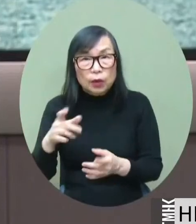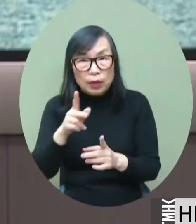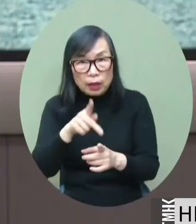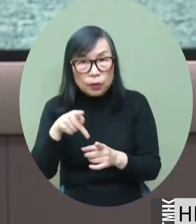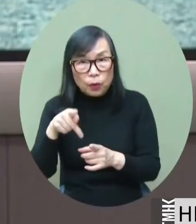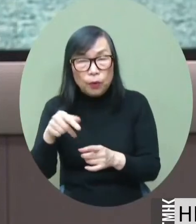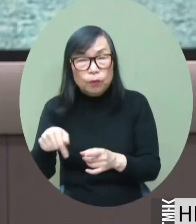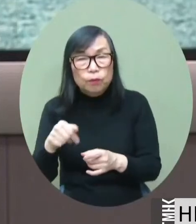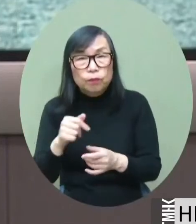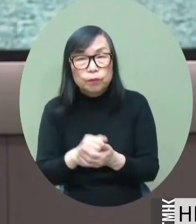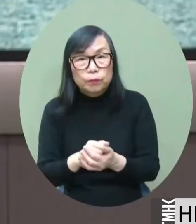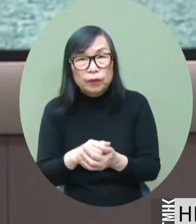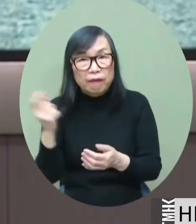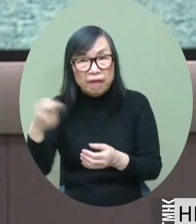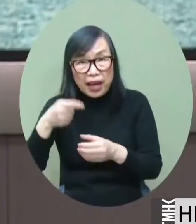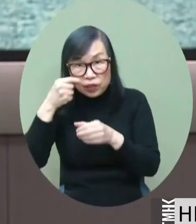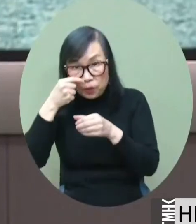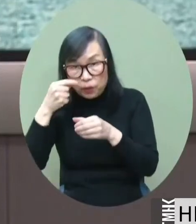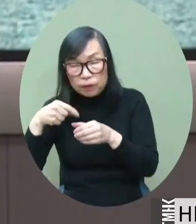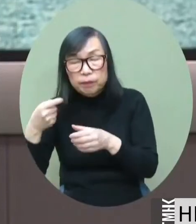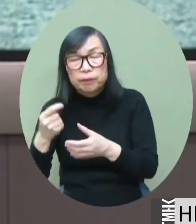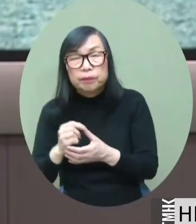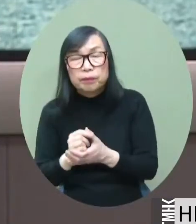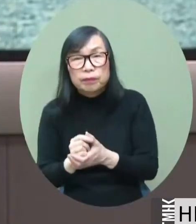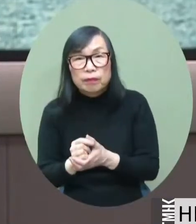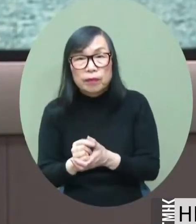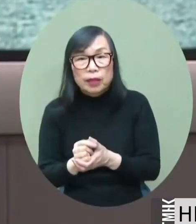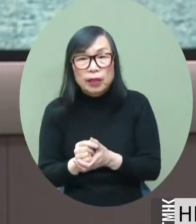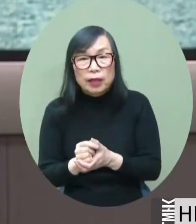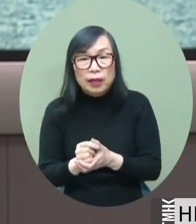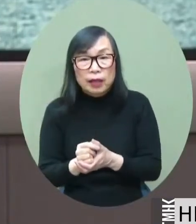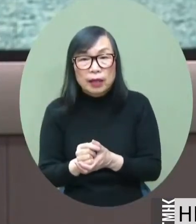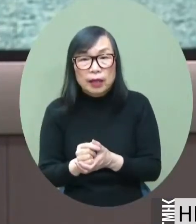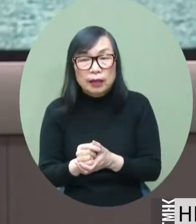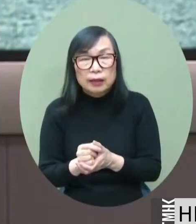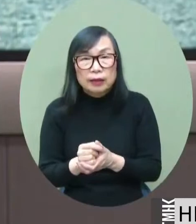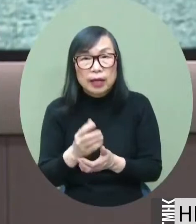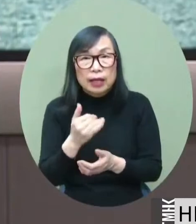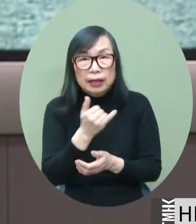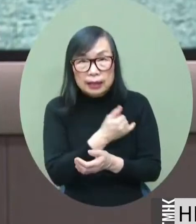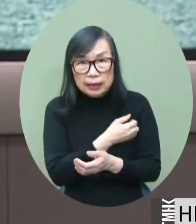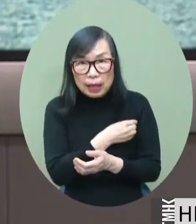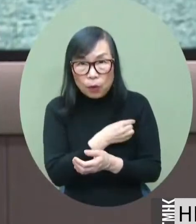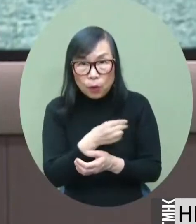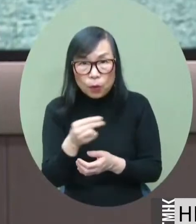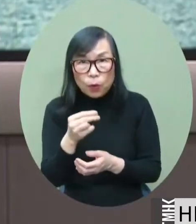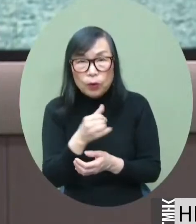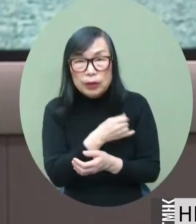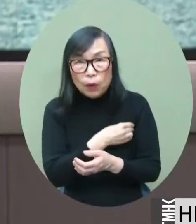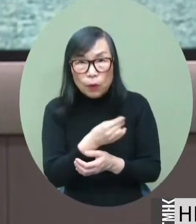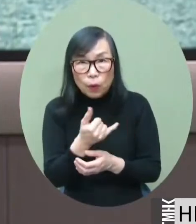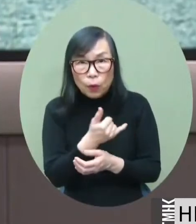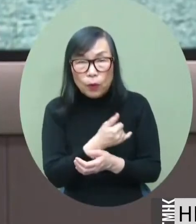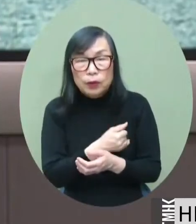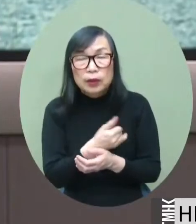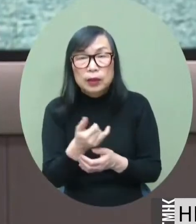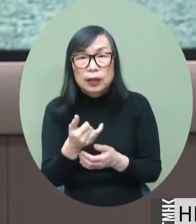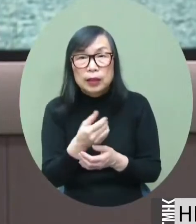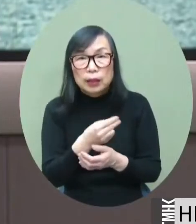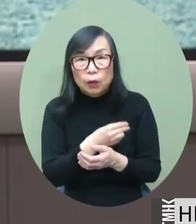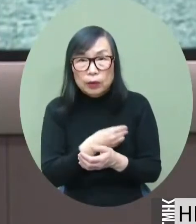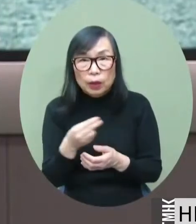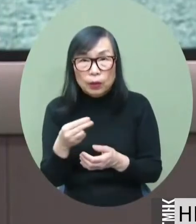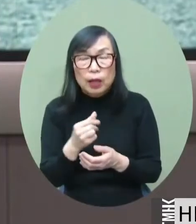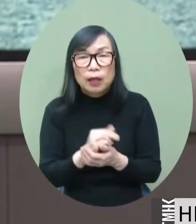receiving our service back, to make good use of the RAT kits in it. And in the coming